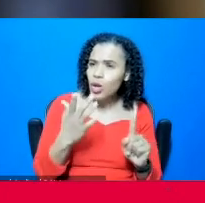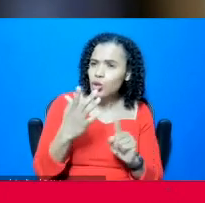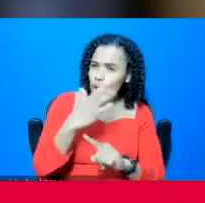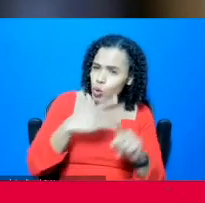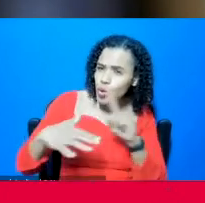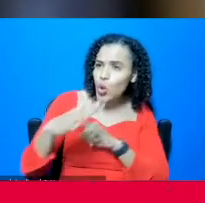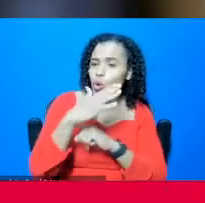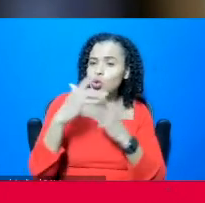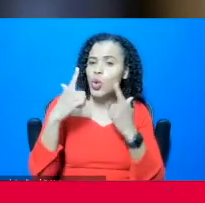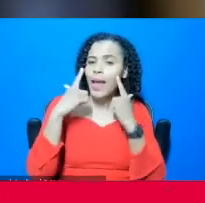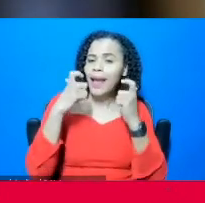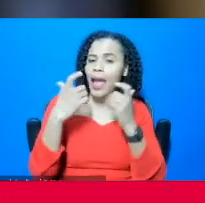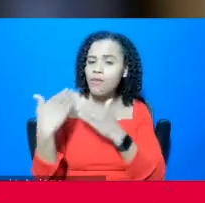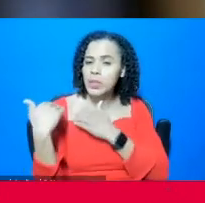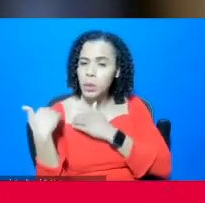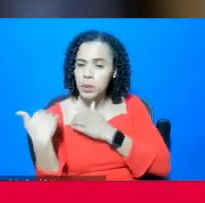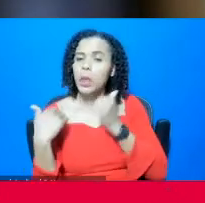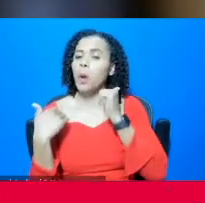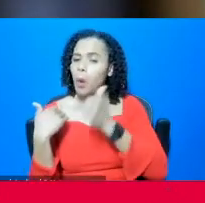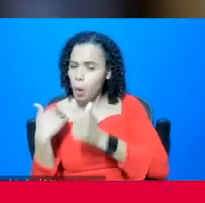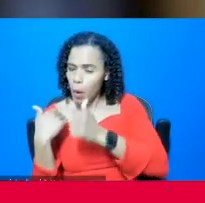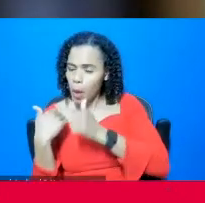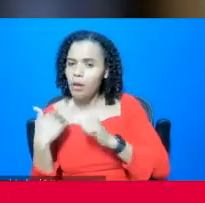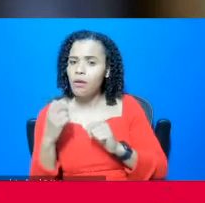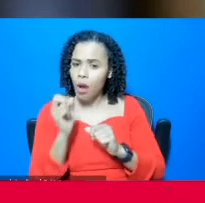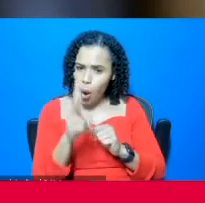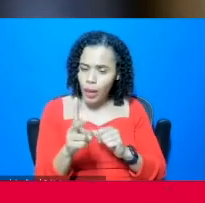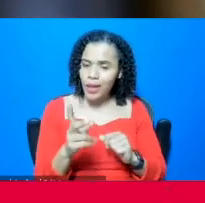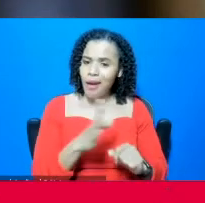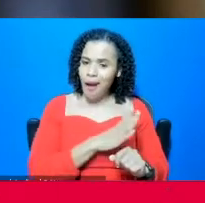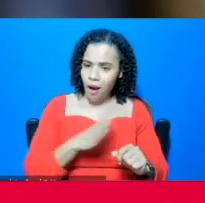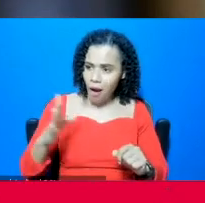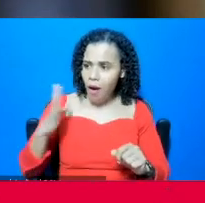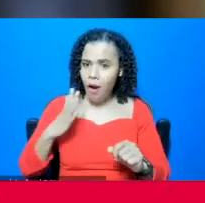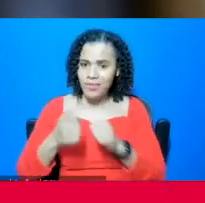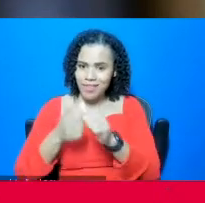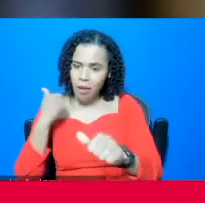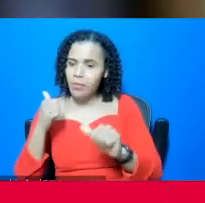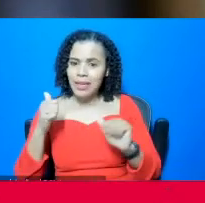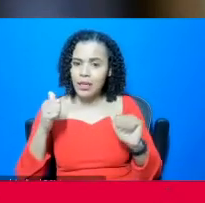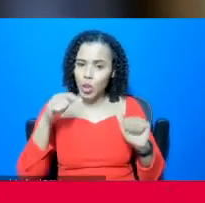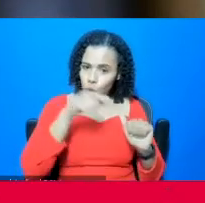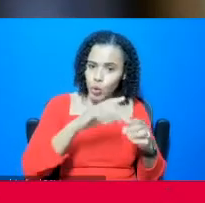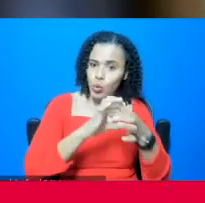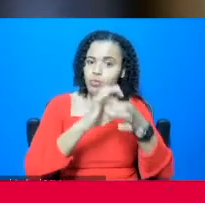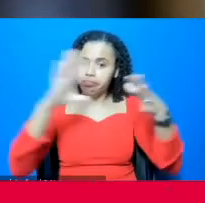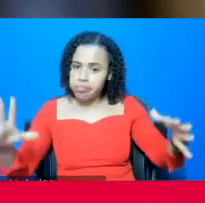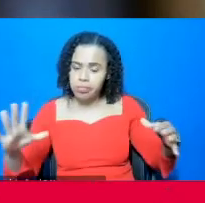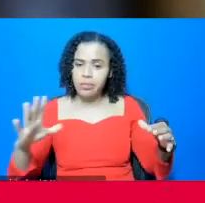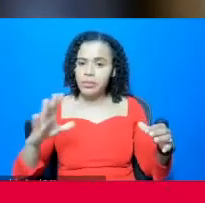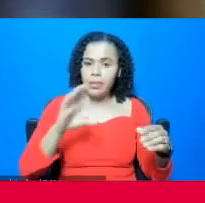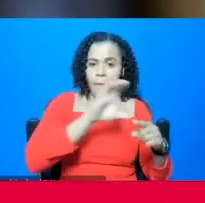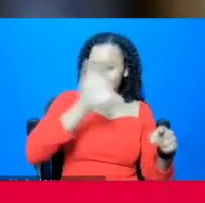responsibility. But as soon as you say, okay, then divest from the arms trade, actually support people that you've impacted from the arms